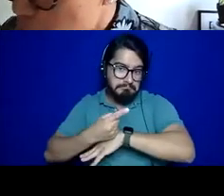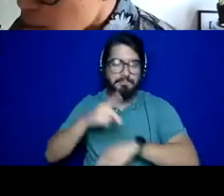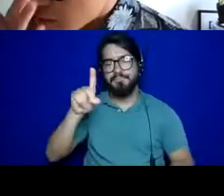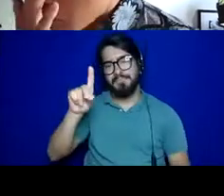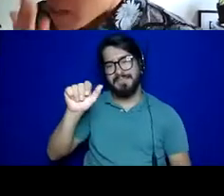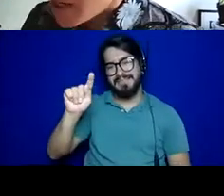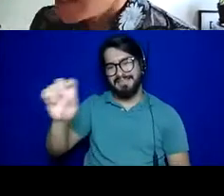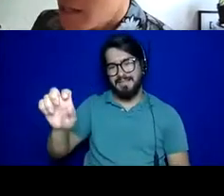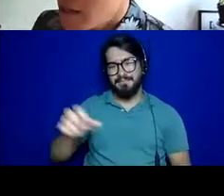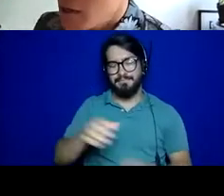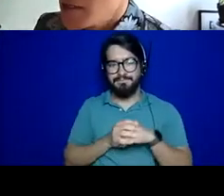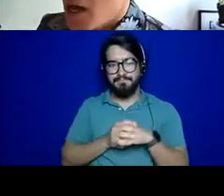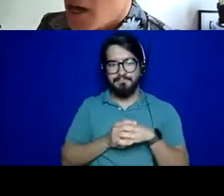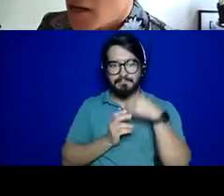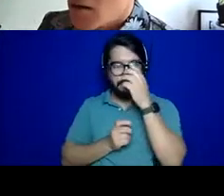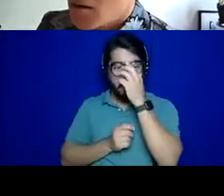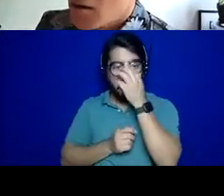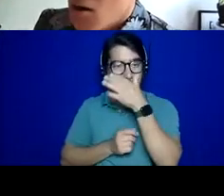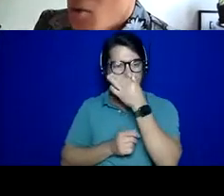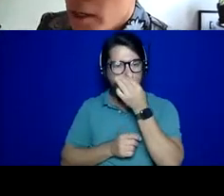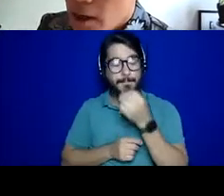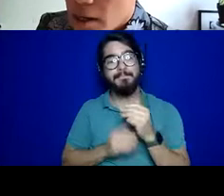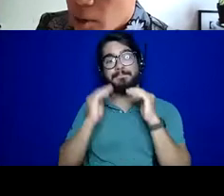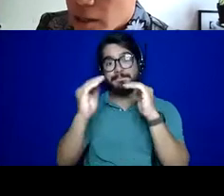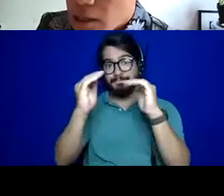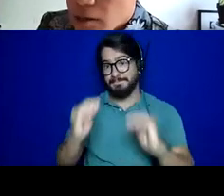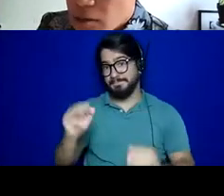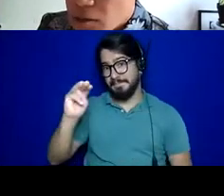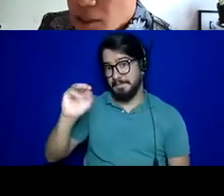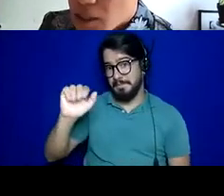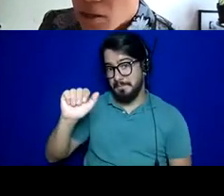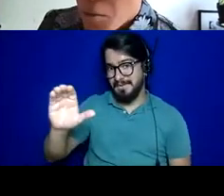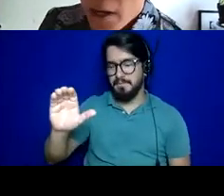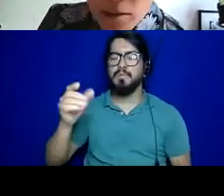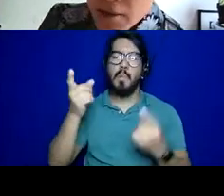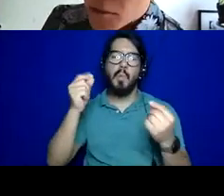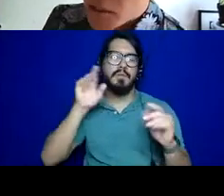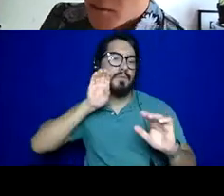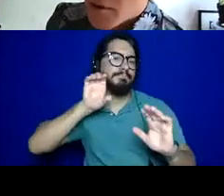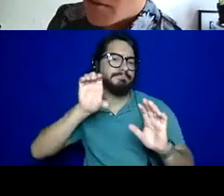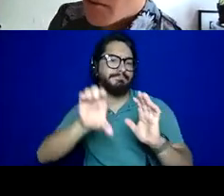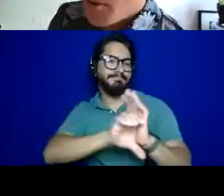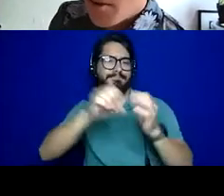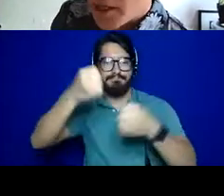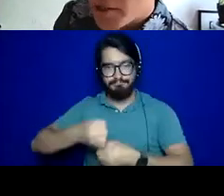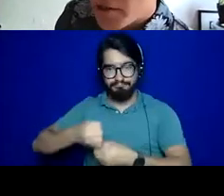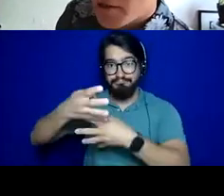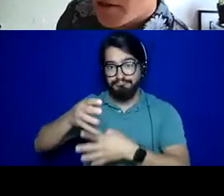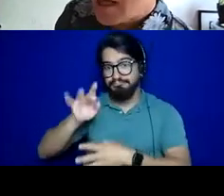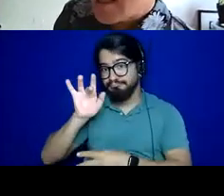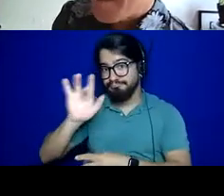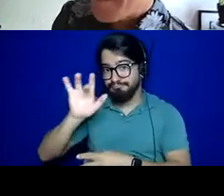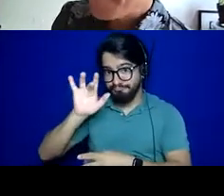On a Mac, so what I just did was I opened an image, and you can do this on your Macs if that's what you're sitting in front of. Open a